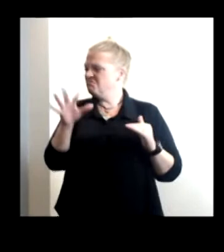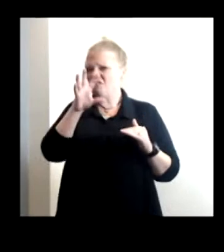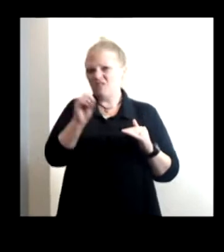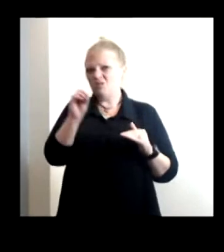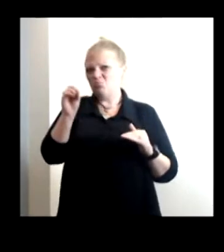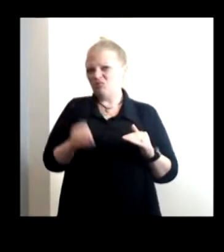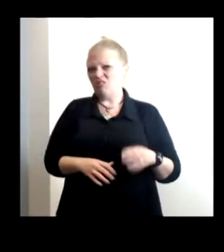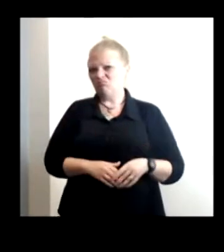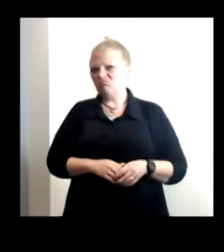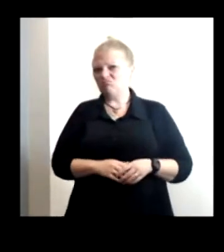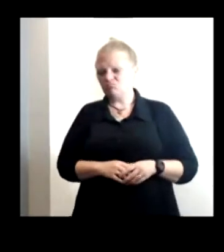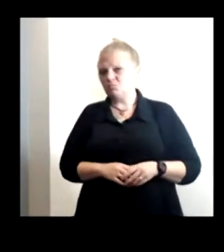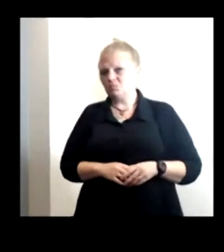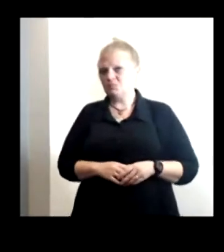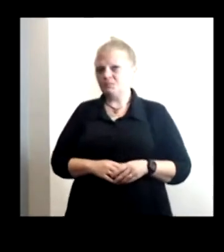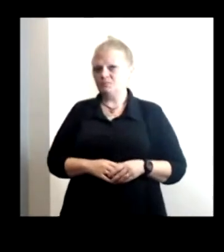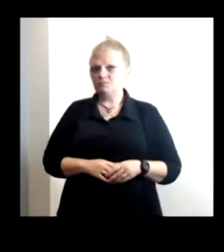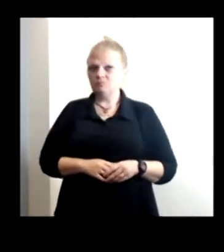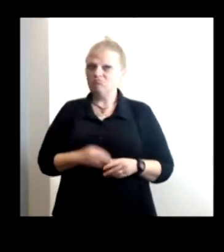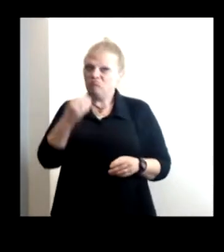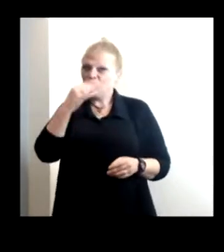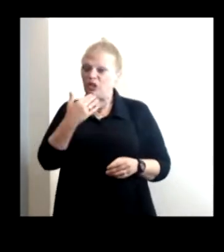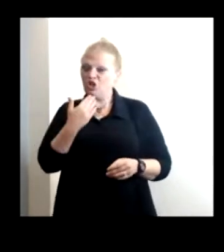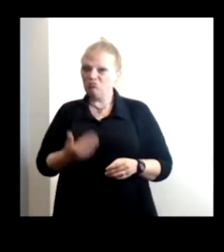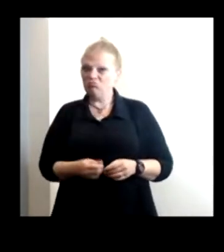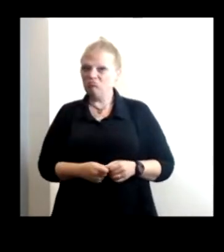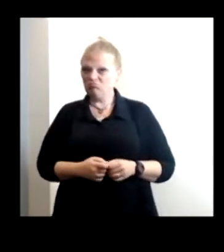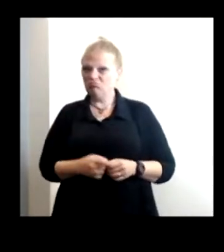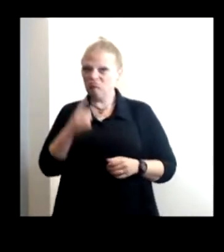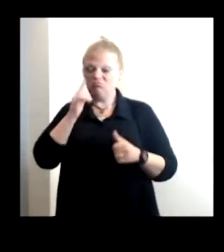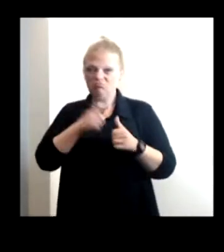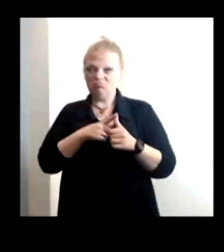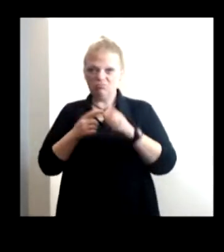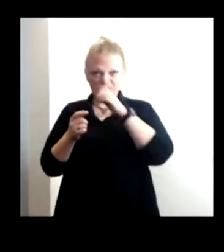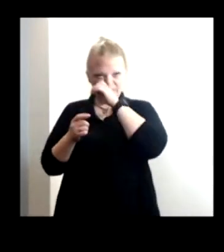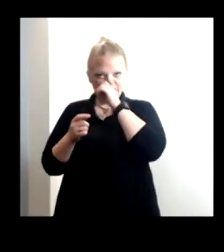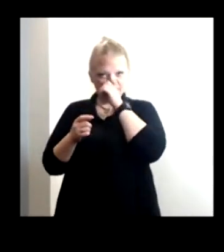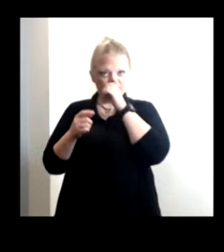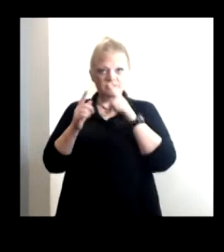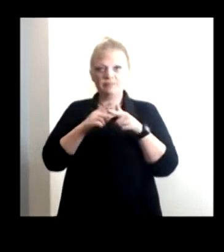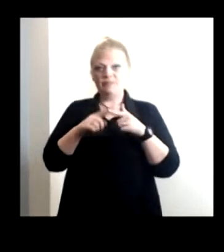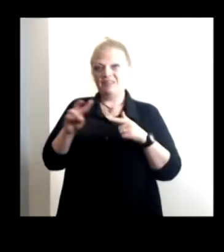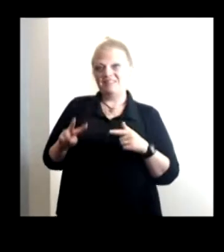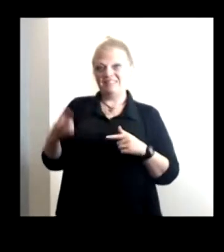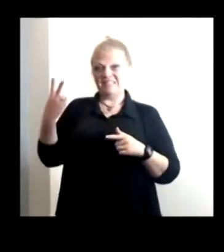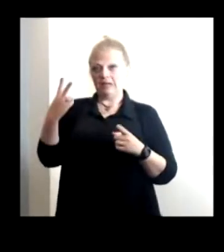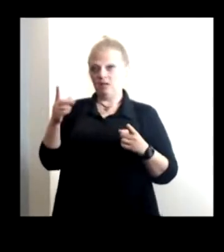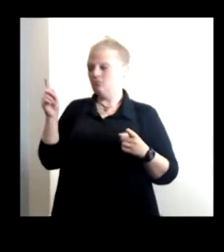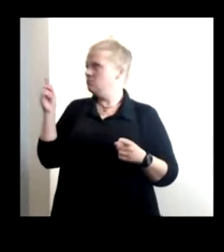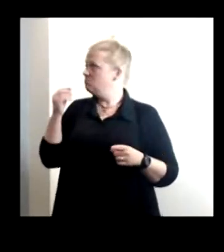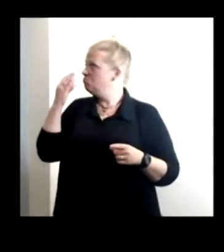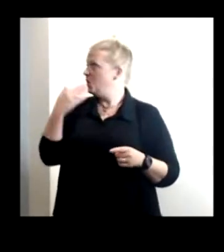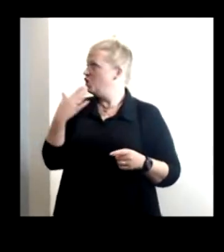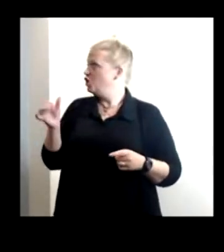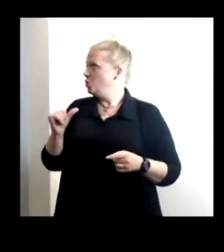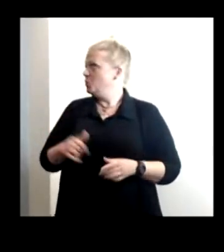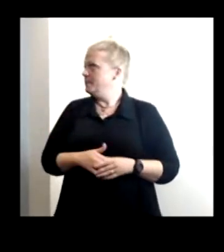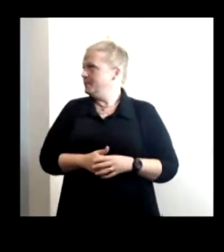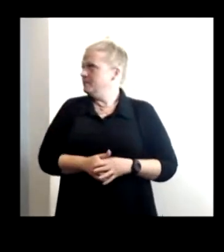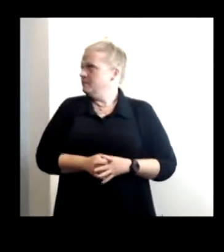50%. So we're doing pretty good on the first dose. And when we look at the second dose, we're doing pretty good on the second dose